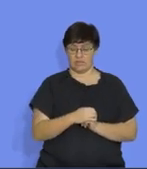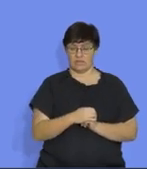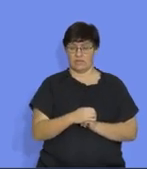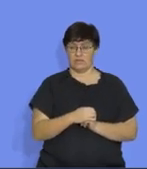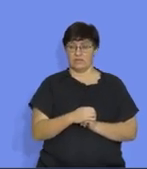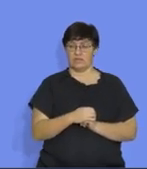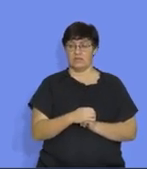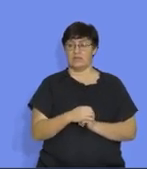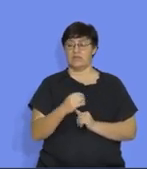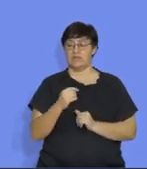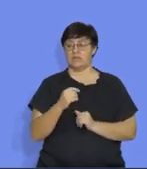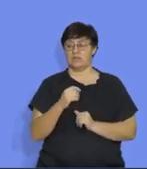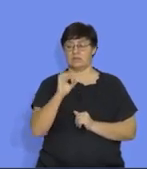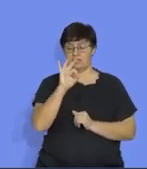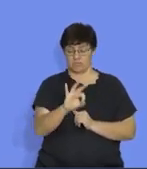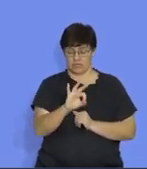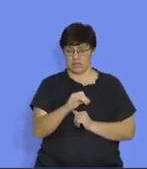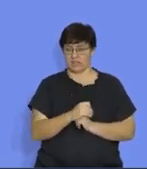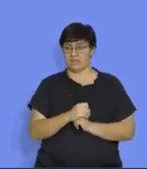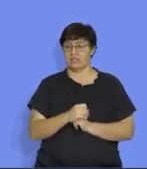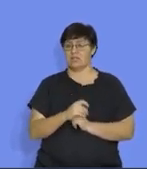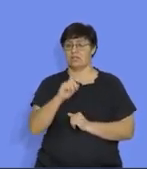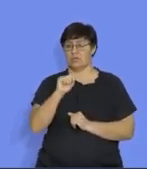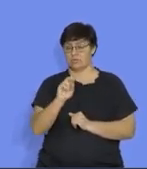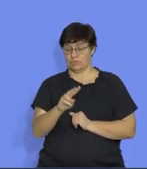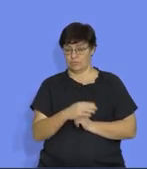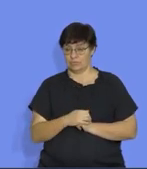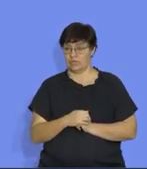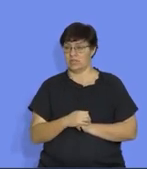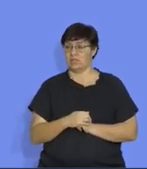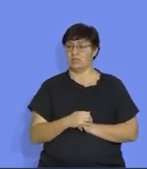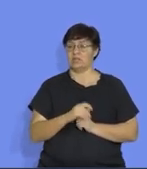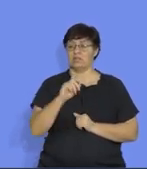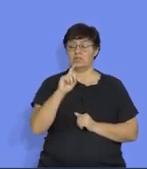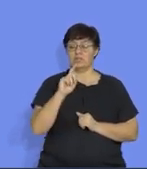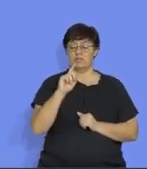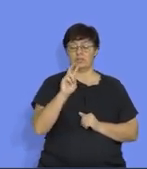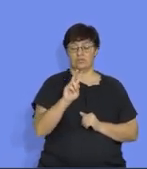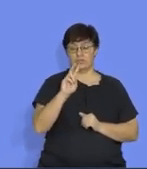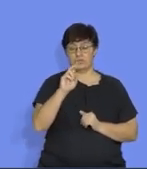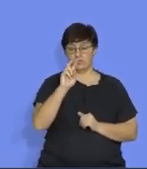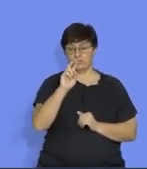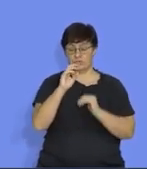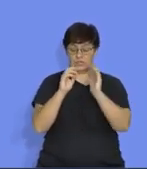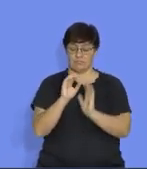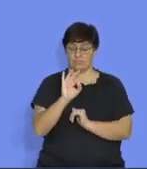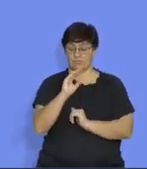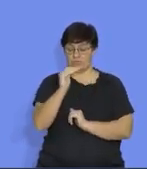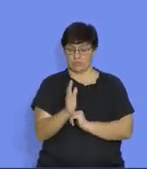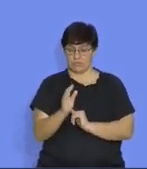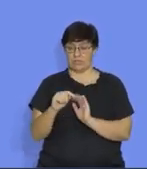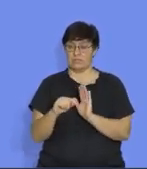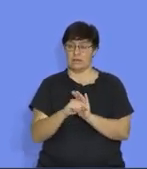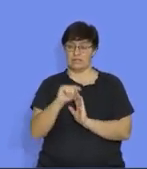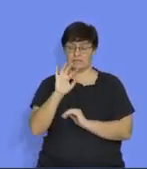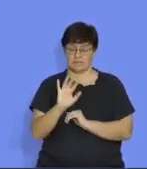1. I know that 3 will be the value of term 2, and 2 times 3